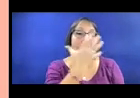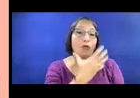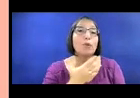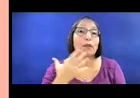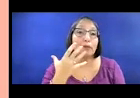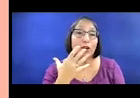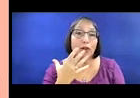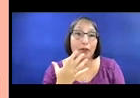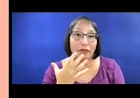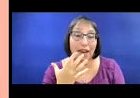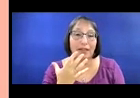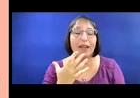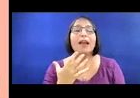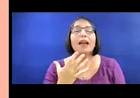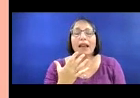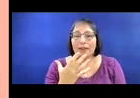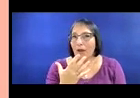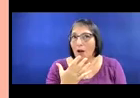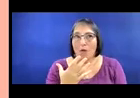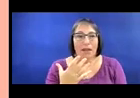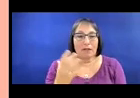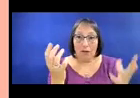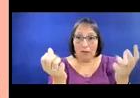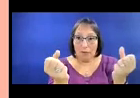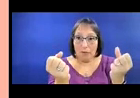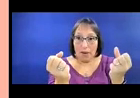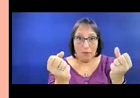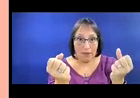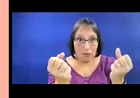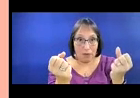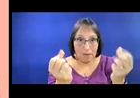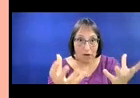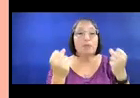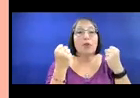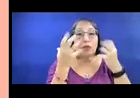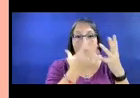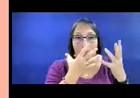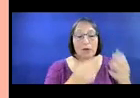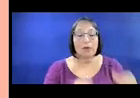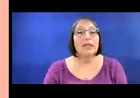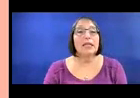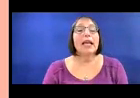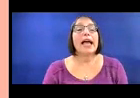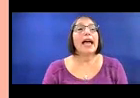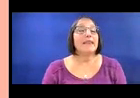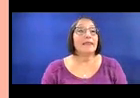and adverbial information on their face. So, it's not only doing what they're doing manually. But also non-manually. And then they can